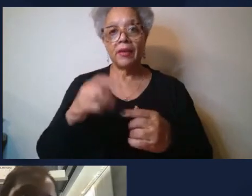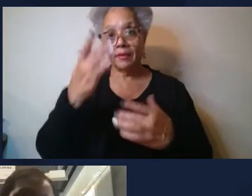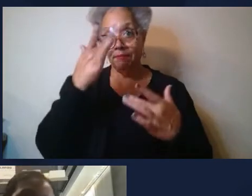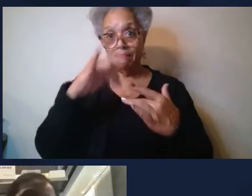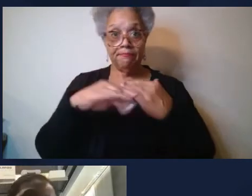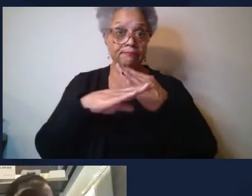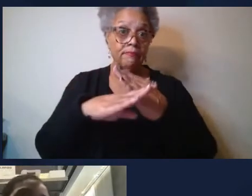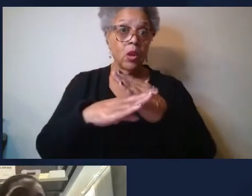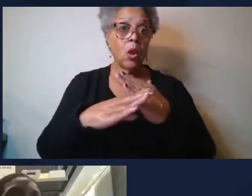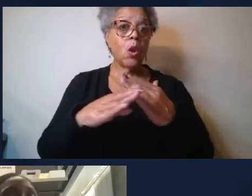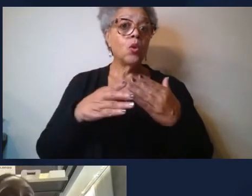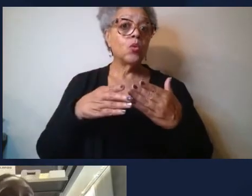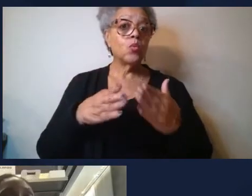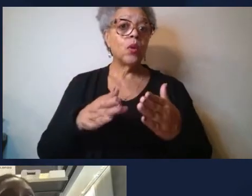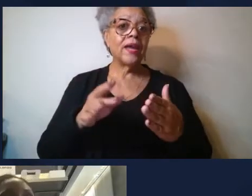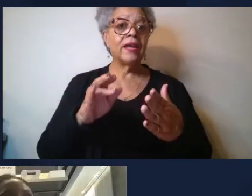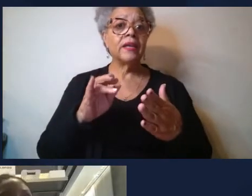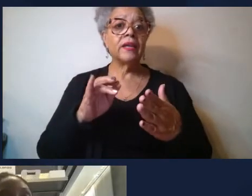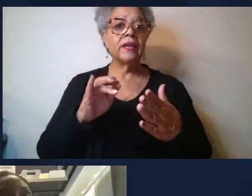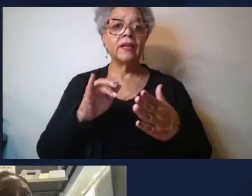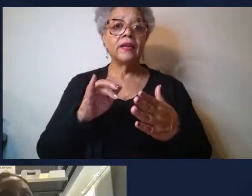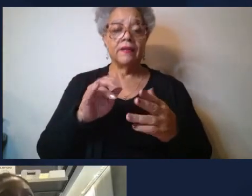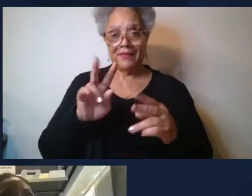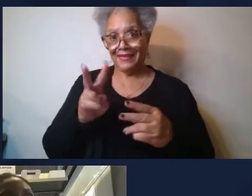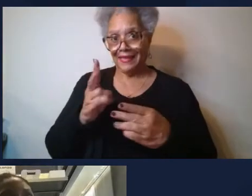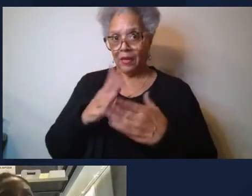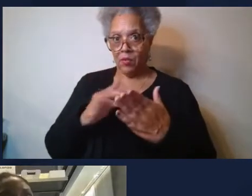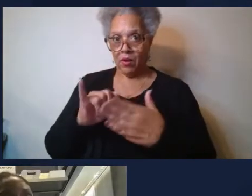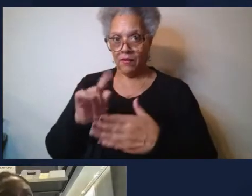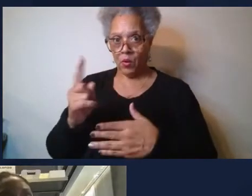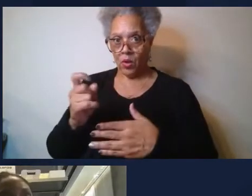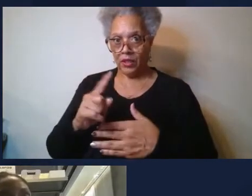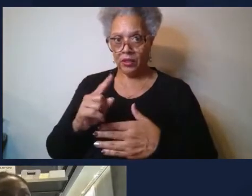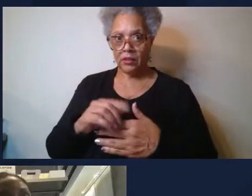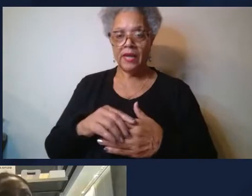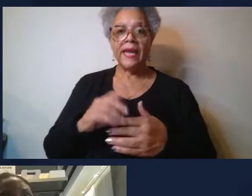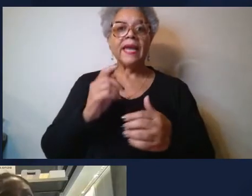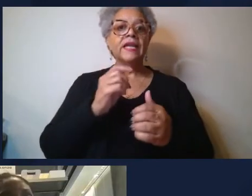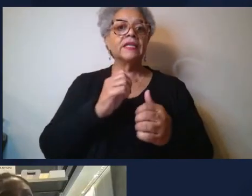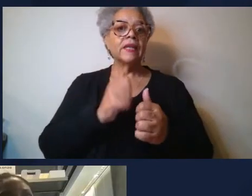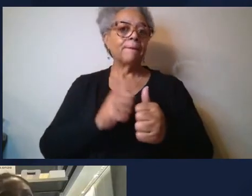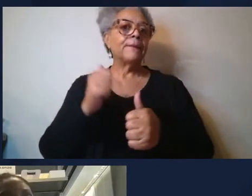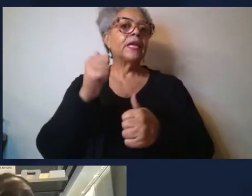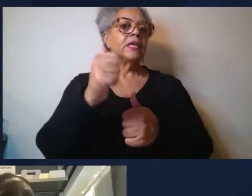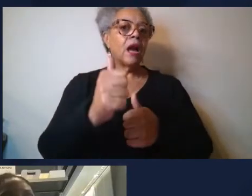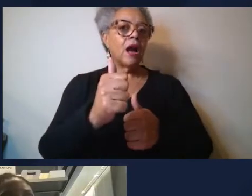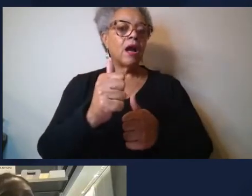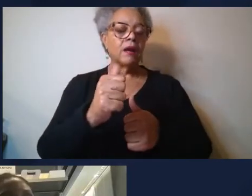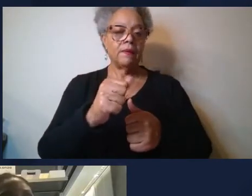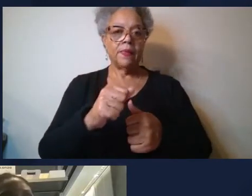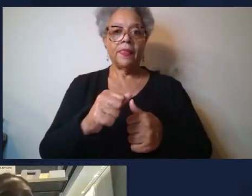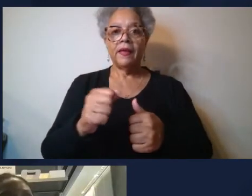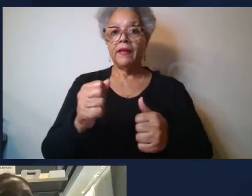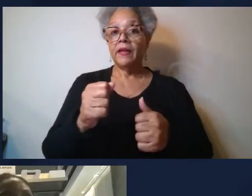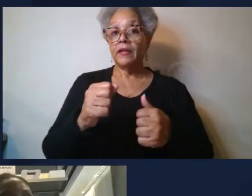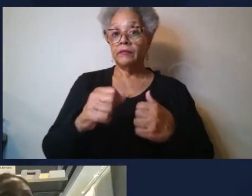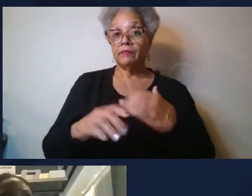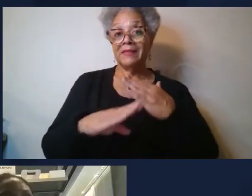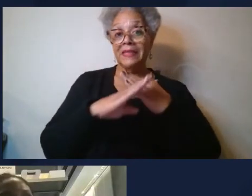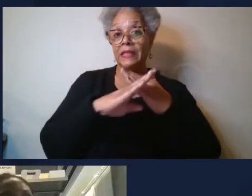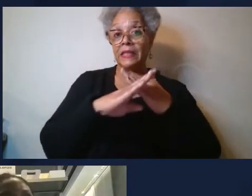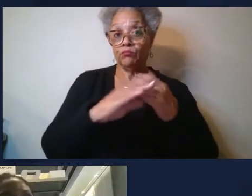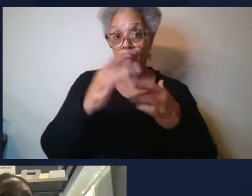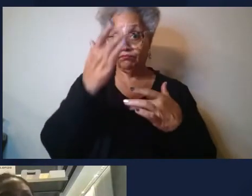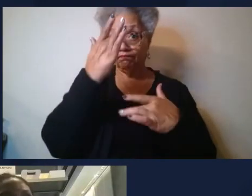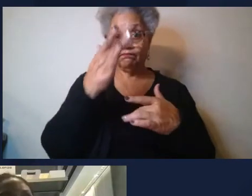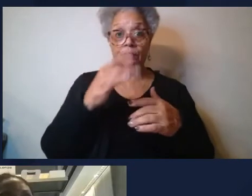way. So the second part of the question, right, is beyond the immuno community. Begin to talk about your research in a way